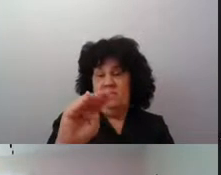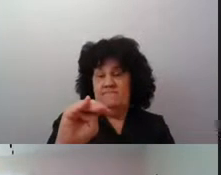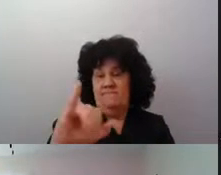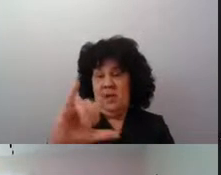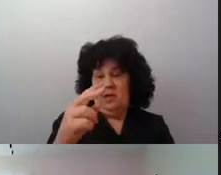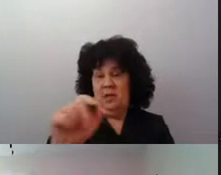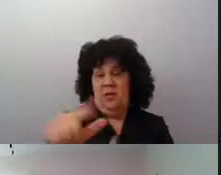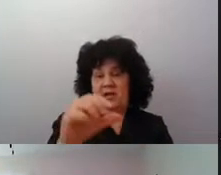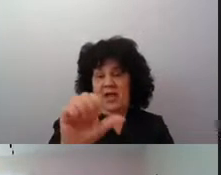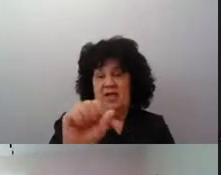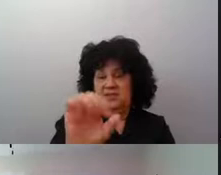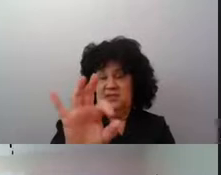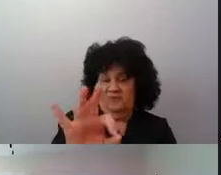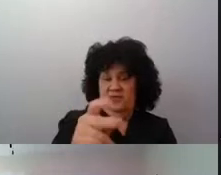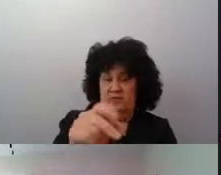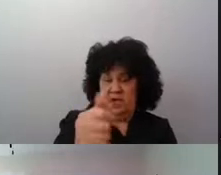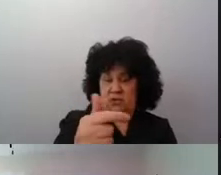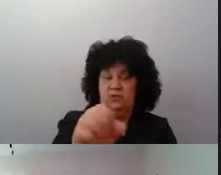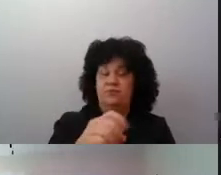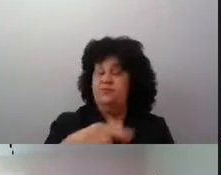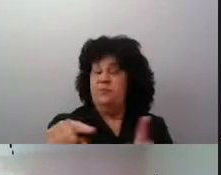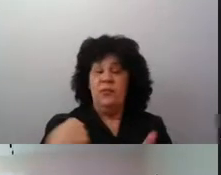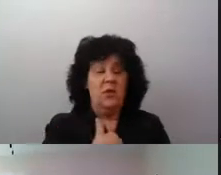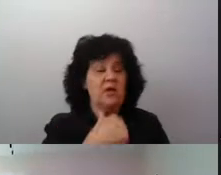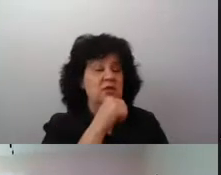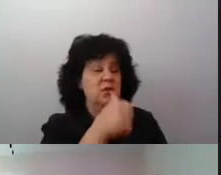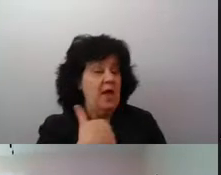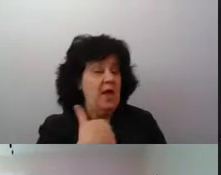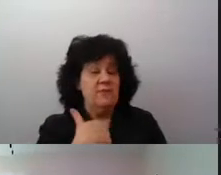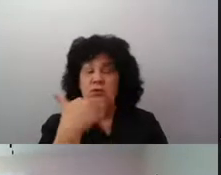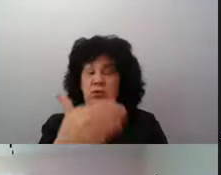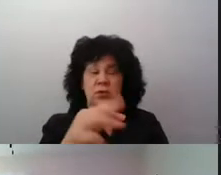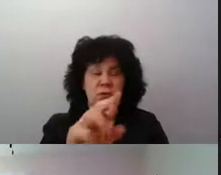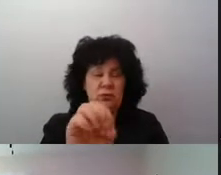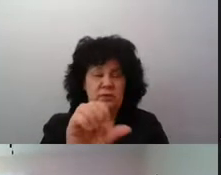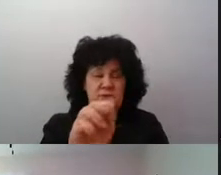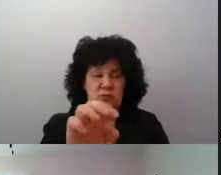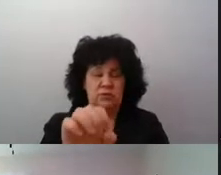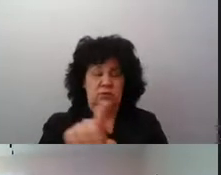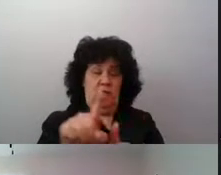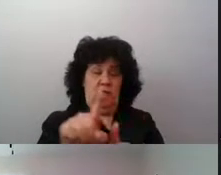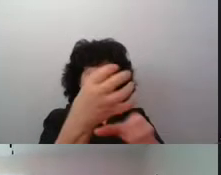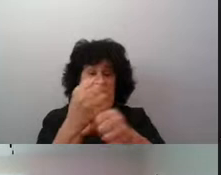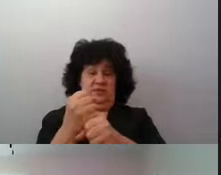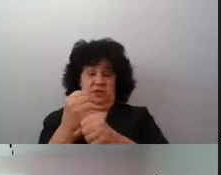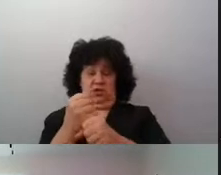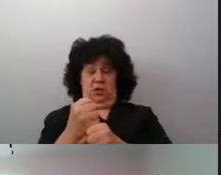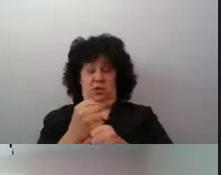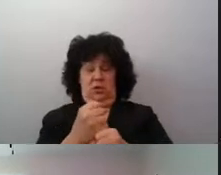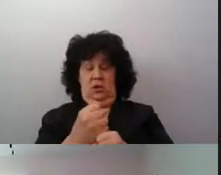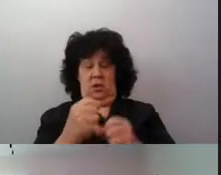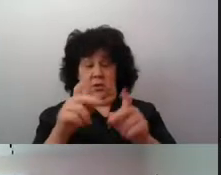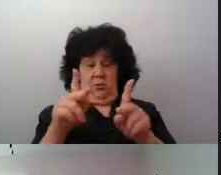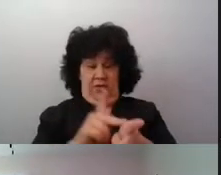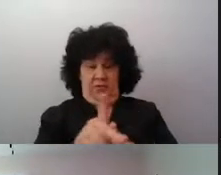What we don't have is a good resource where an acquisition professional comes to DAU